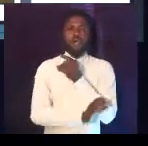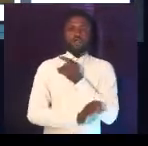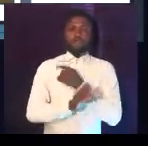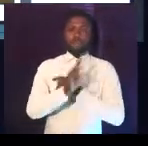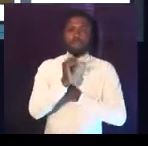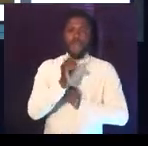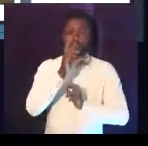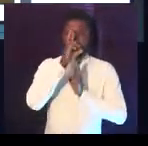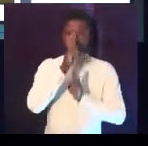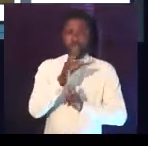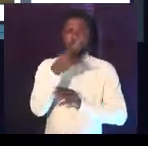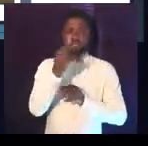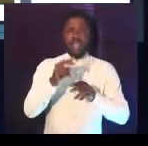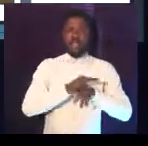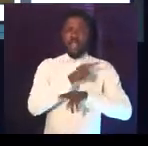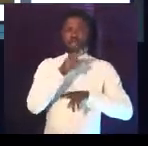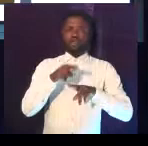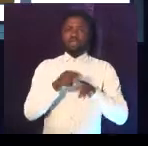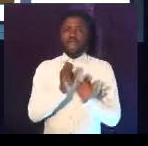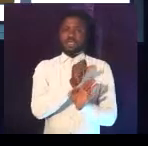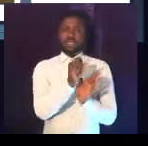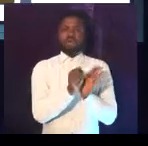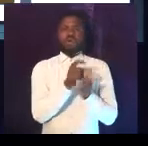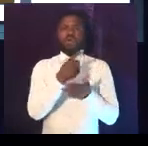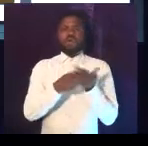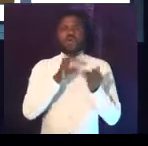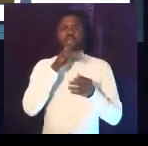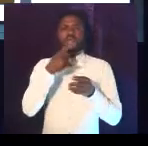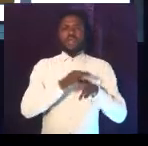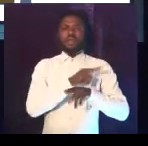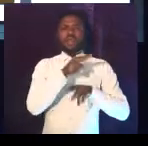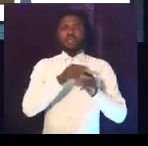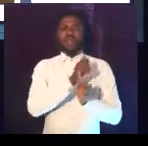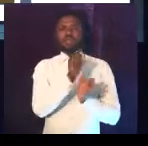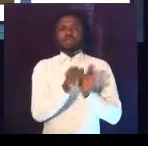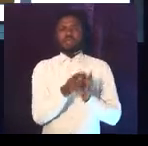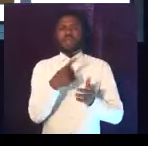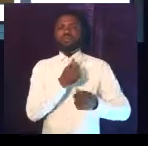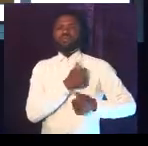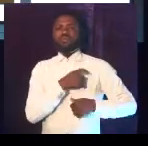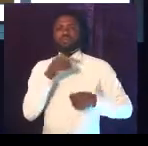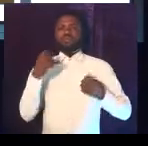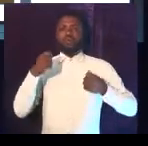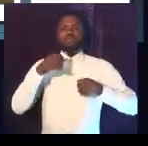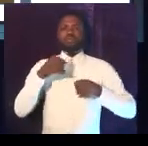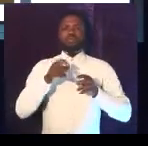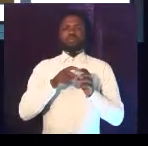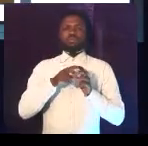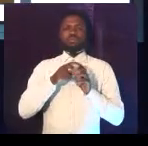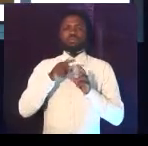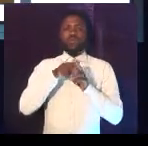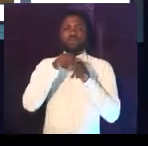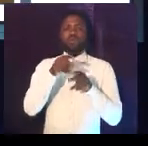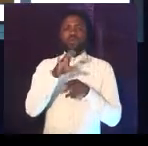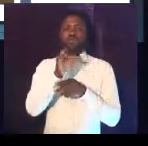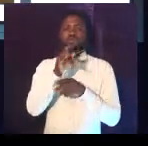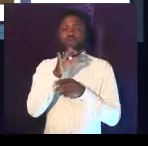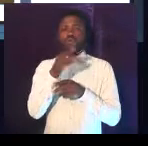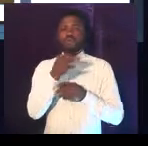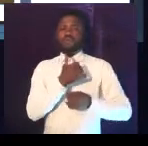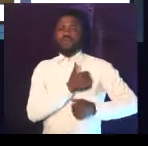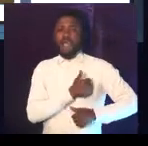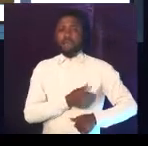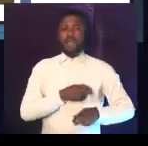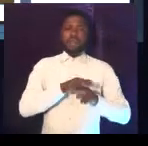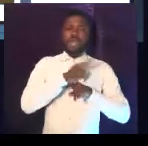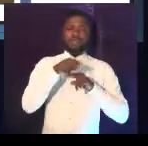our country by respecting the national symbols. What are the national symbols? The coat of arms, the national flag. I know you